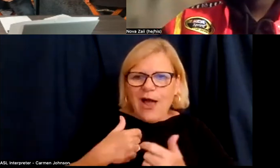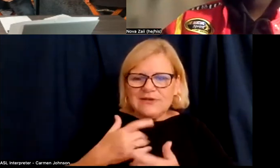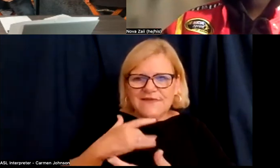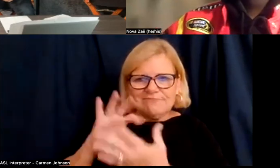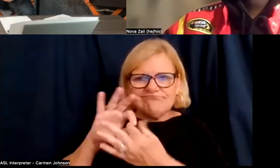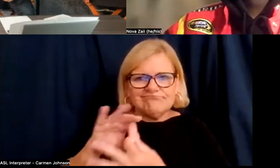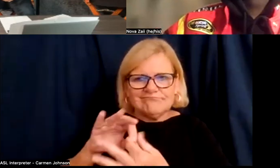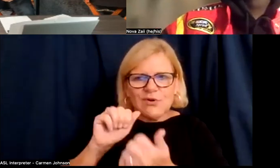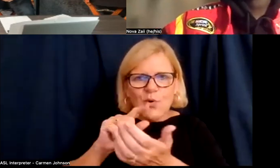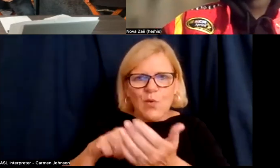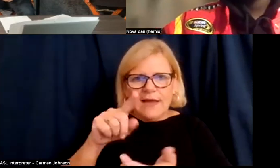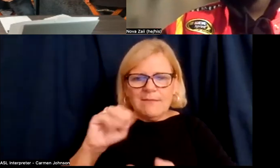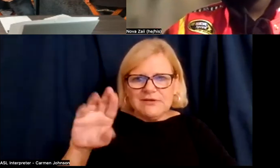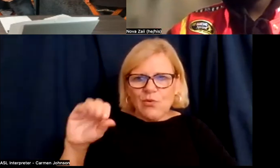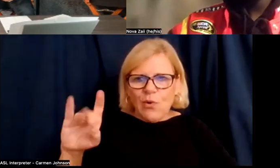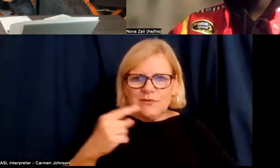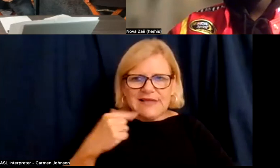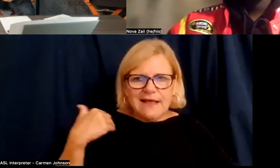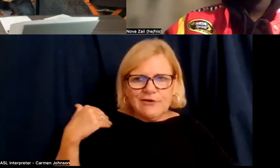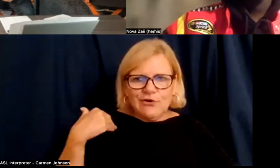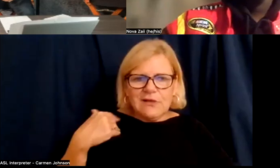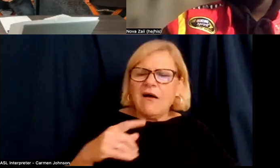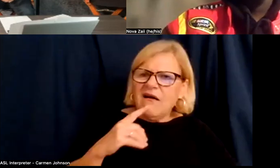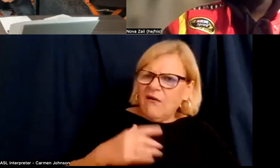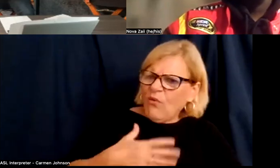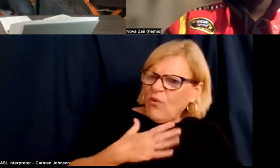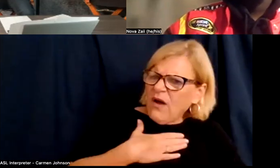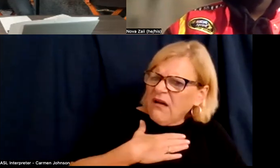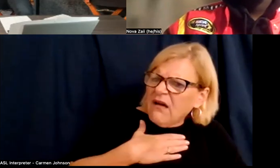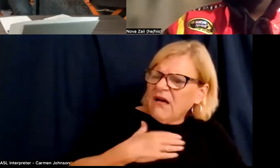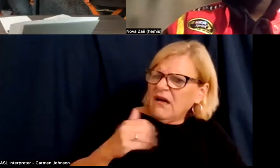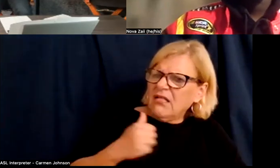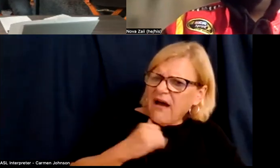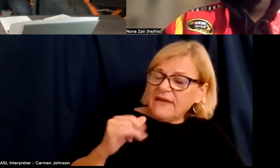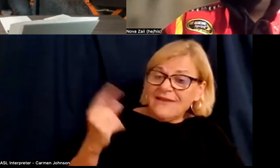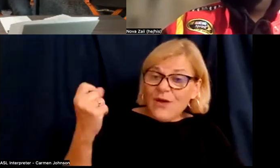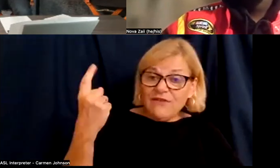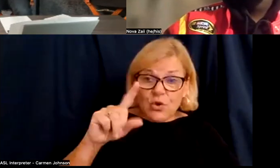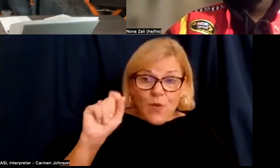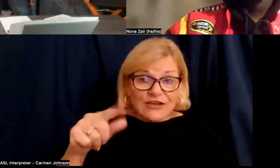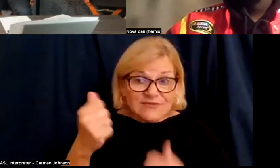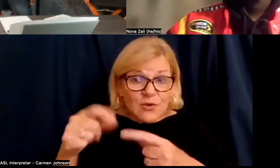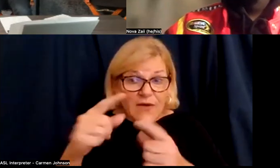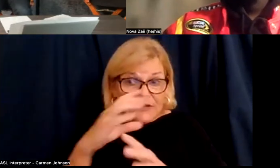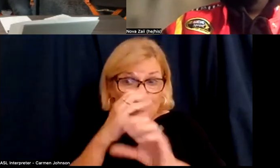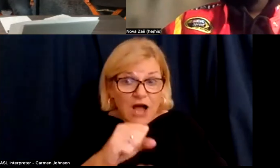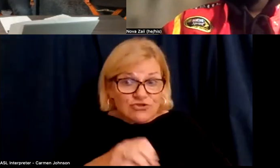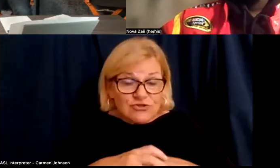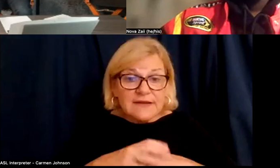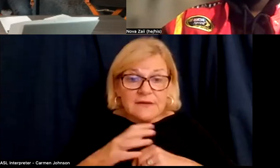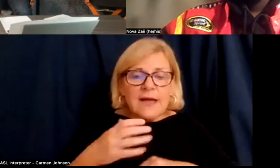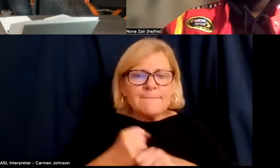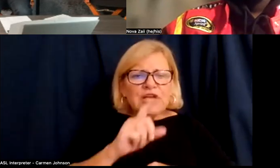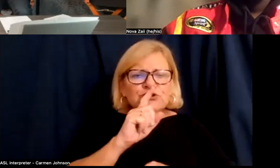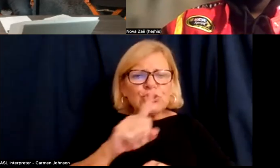what Mr. Colding was saying earlier, especially. We love it. We love it. And if you have any questions, anyone who's watching, make